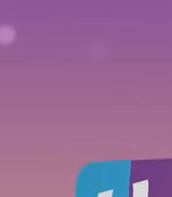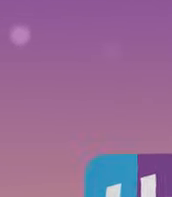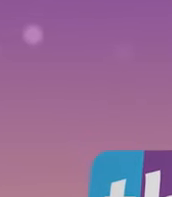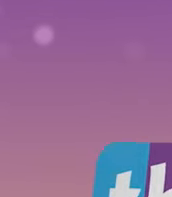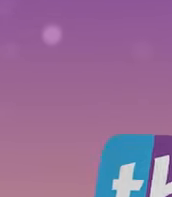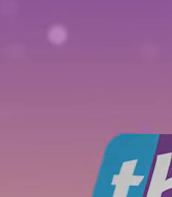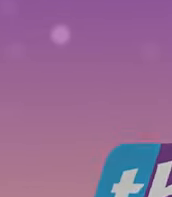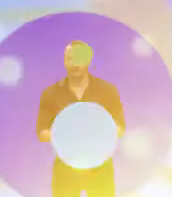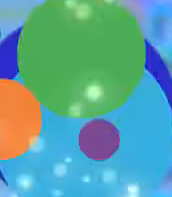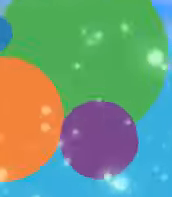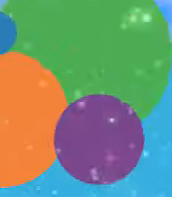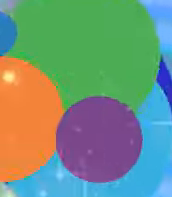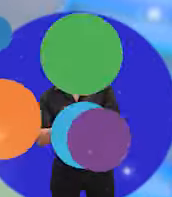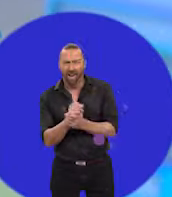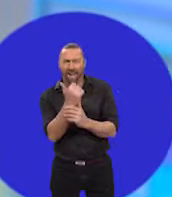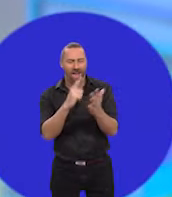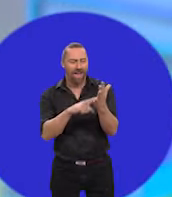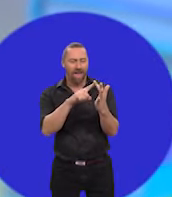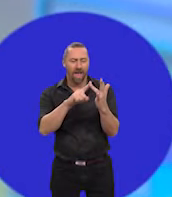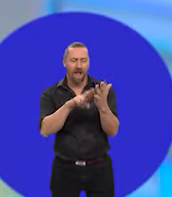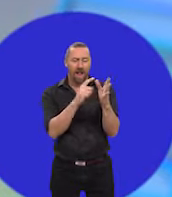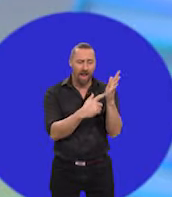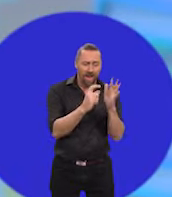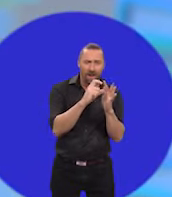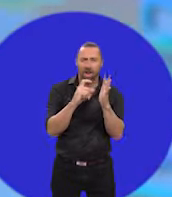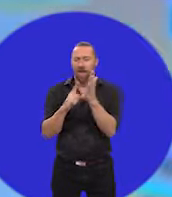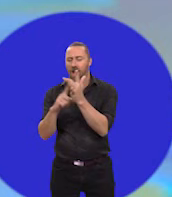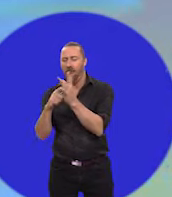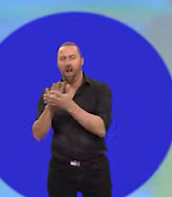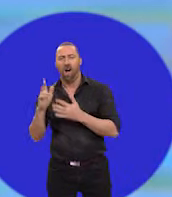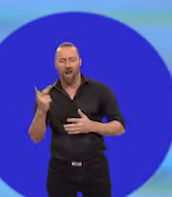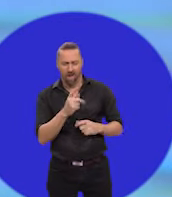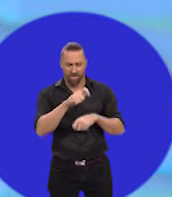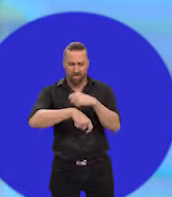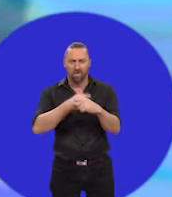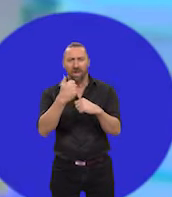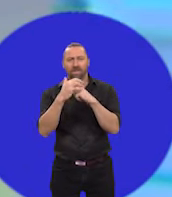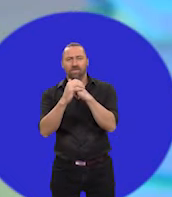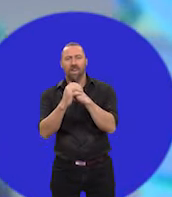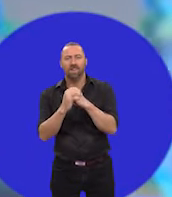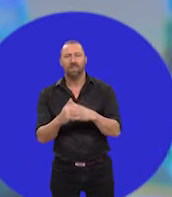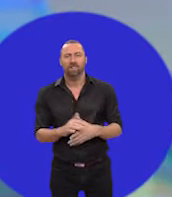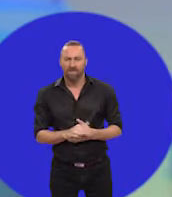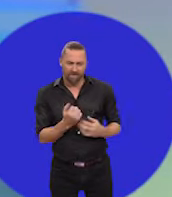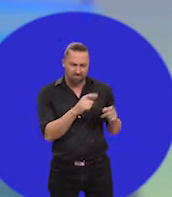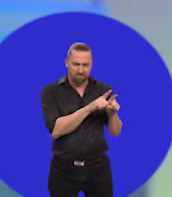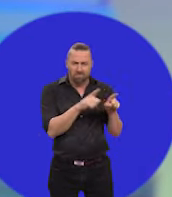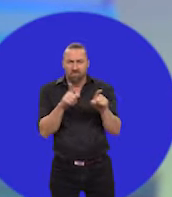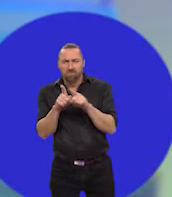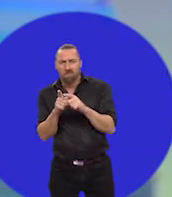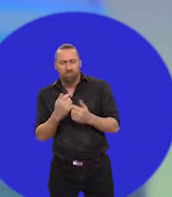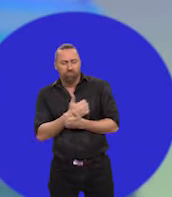Thinking at home. I'm so glad that Leonard and Lila became friends in the story. They had a lot in common, didn't